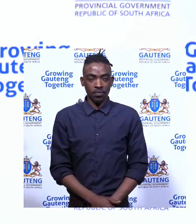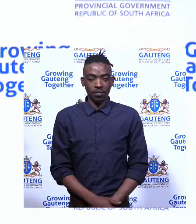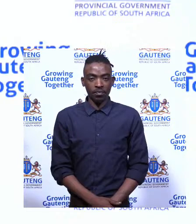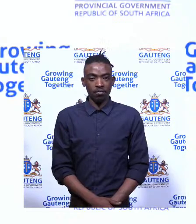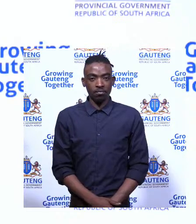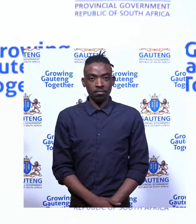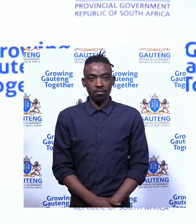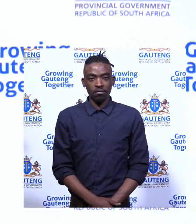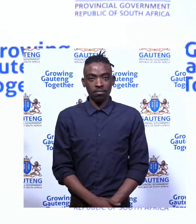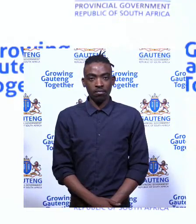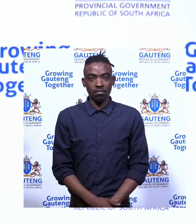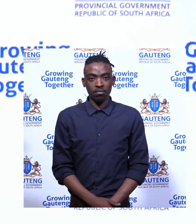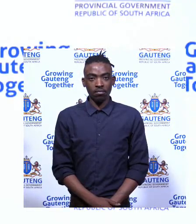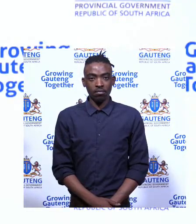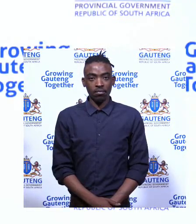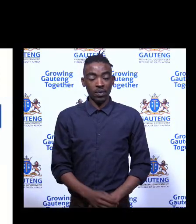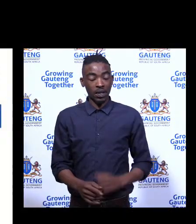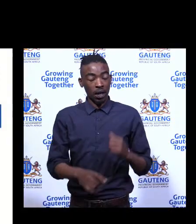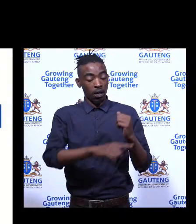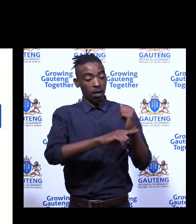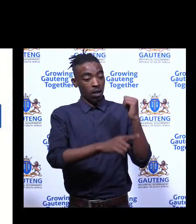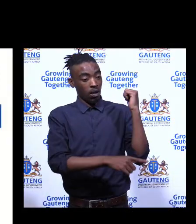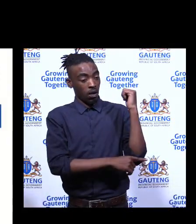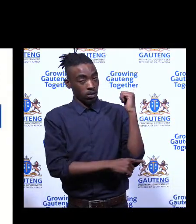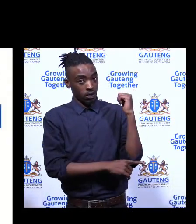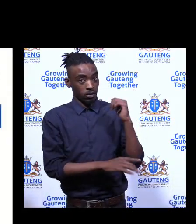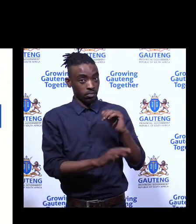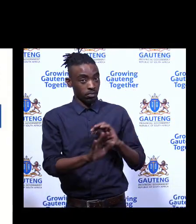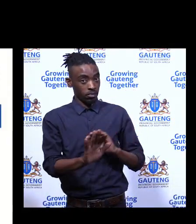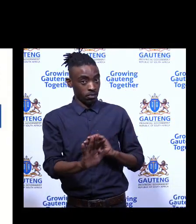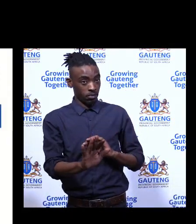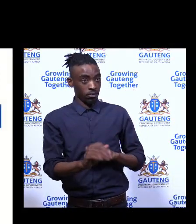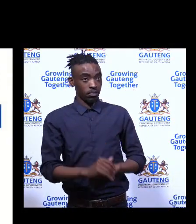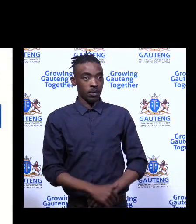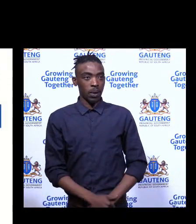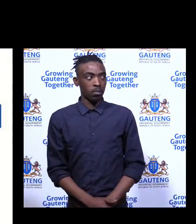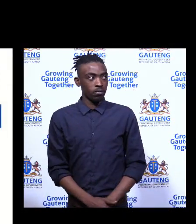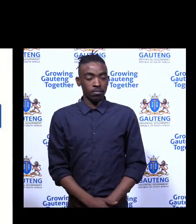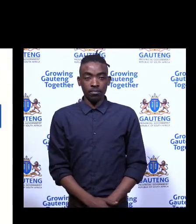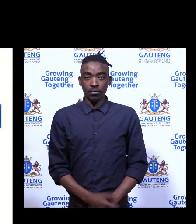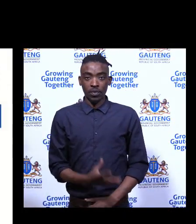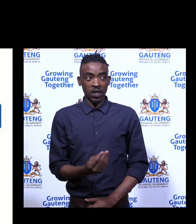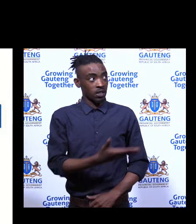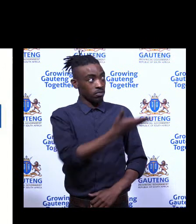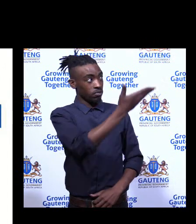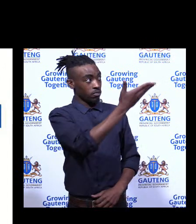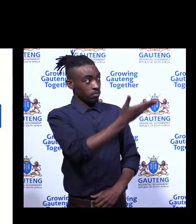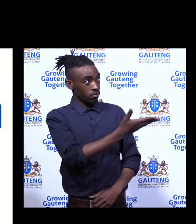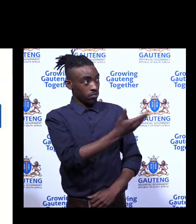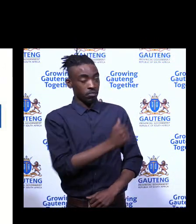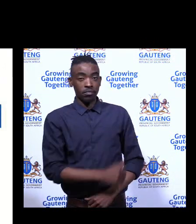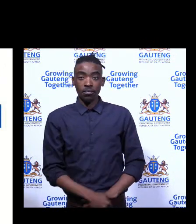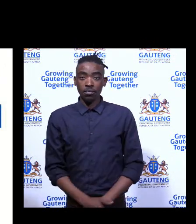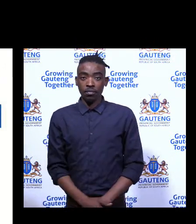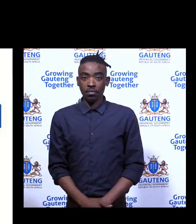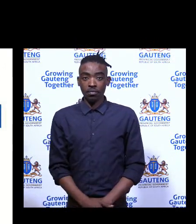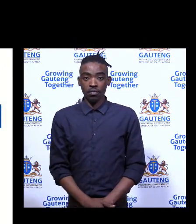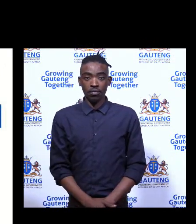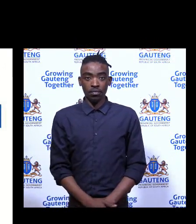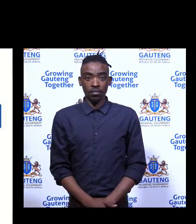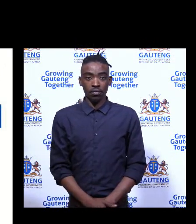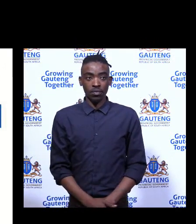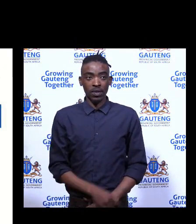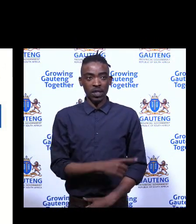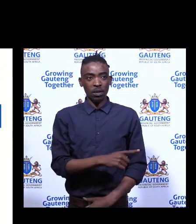before. And lastly, the other temporal structure there would be the